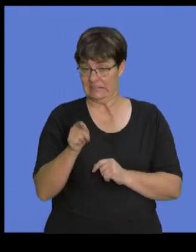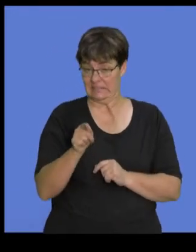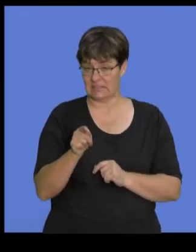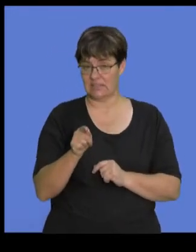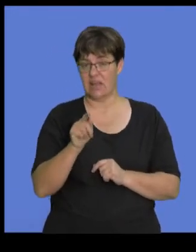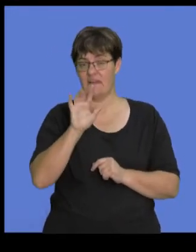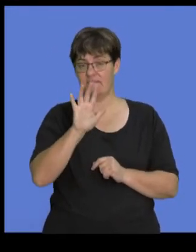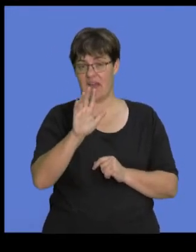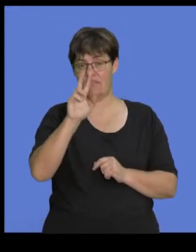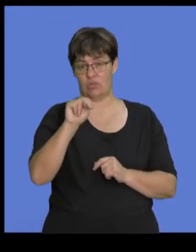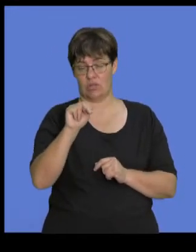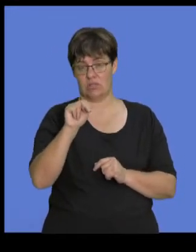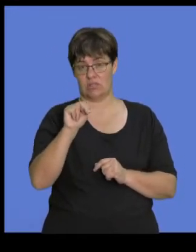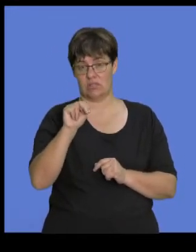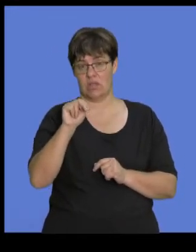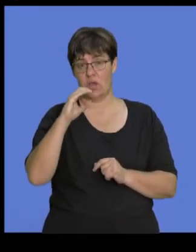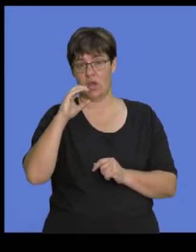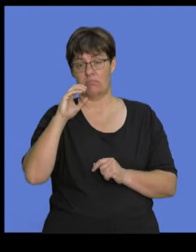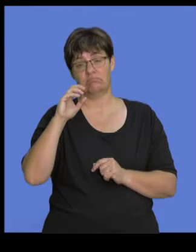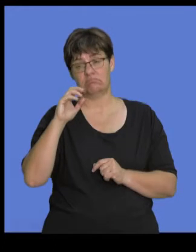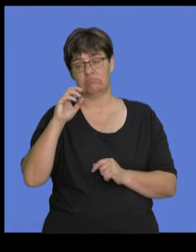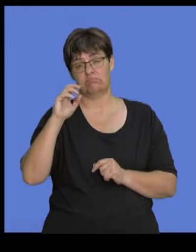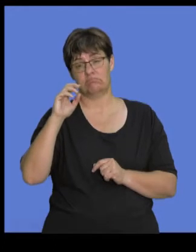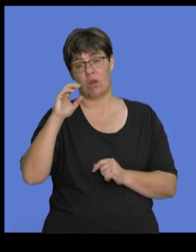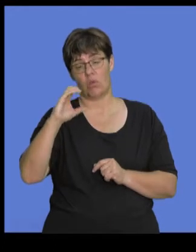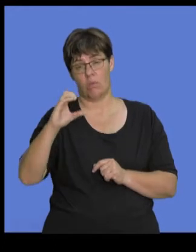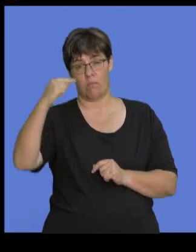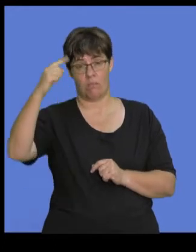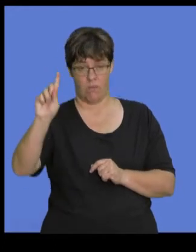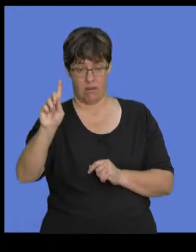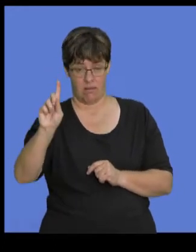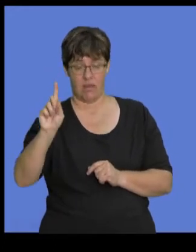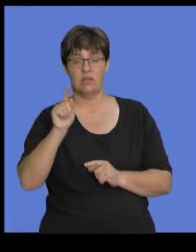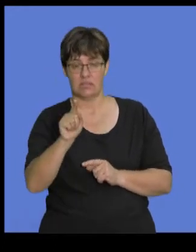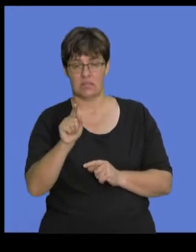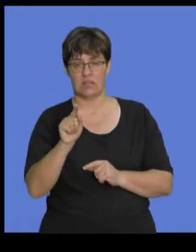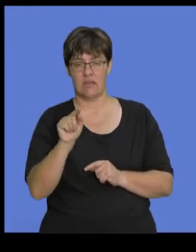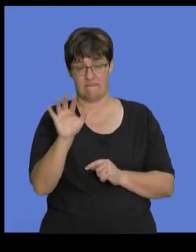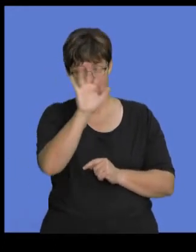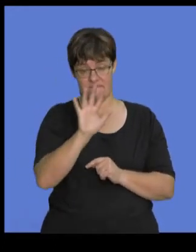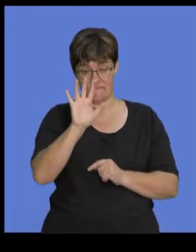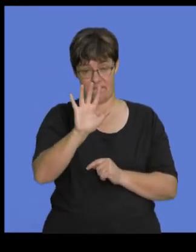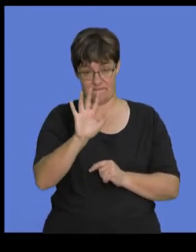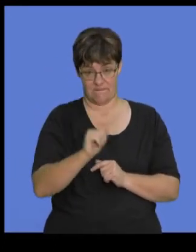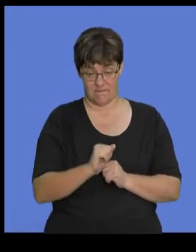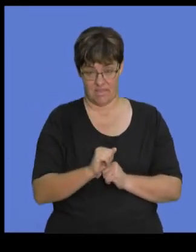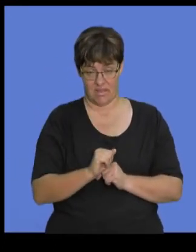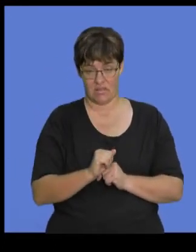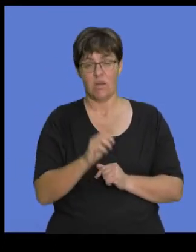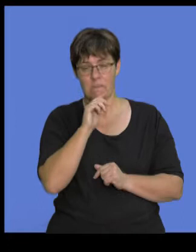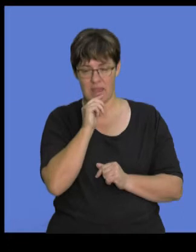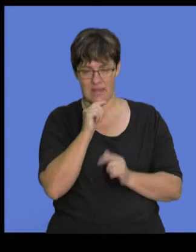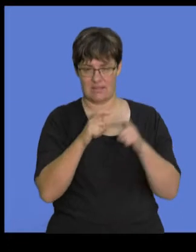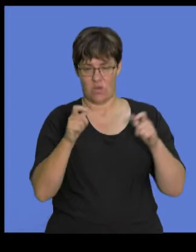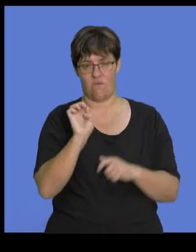are told that this is 5 newtons per coulomb, okay? Right? So this is 5 newtons per coulomb, in other